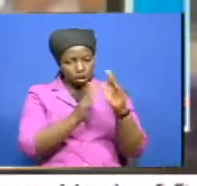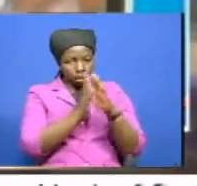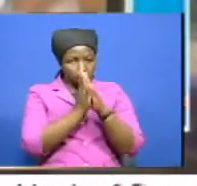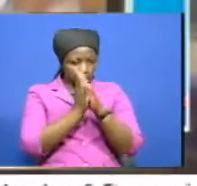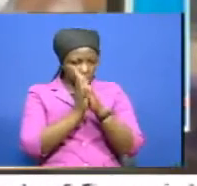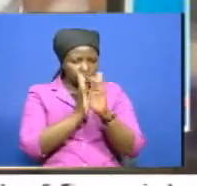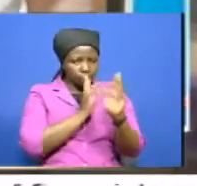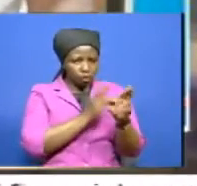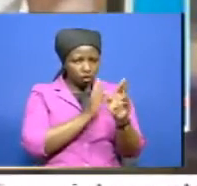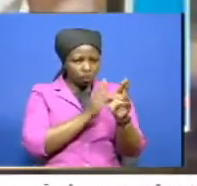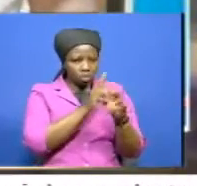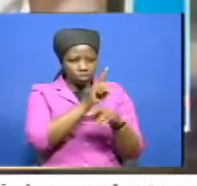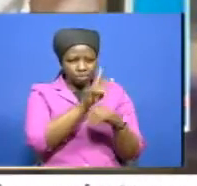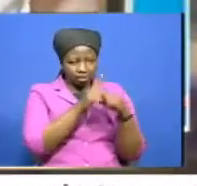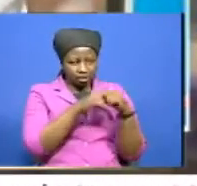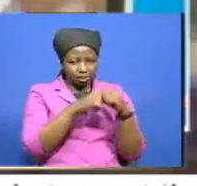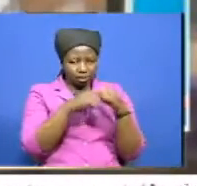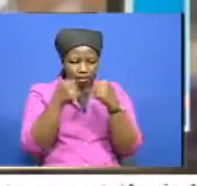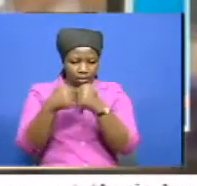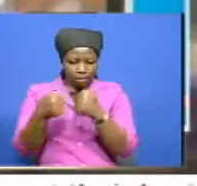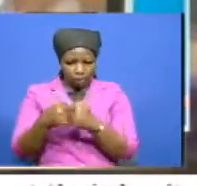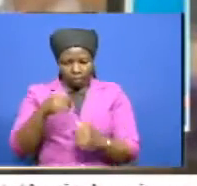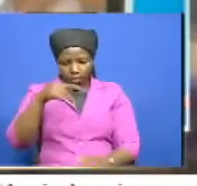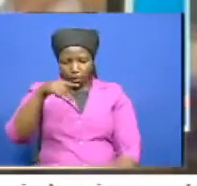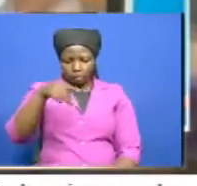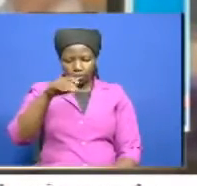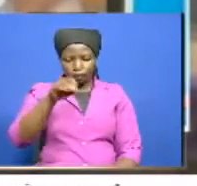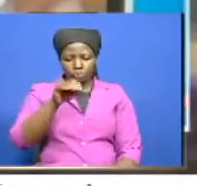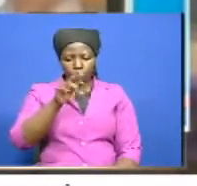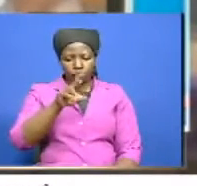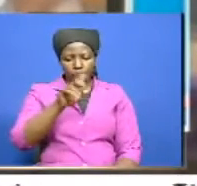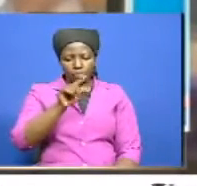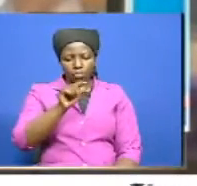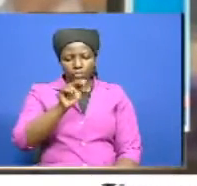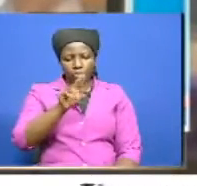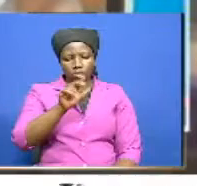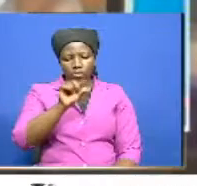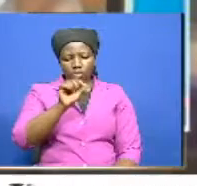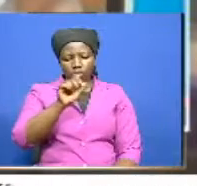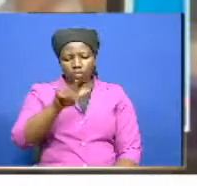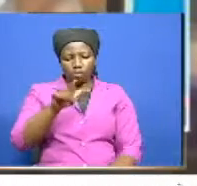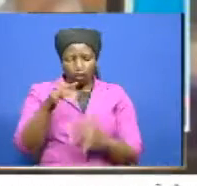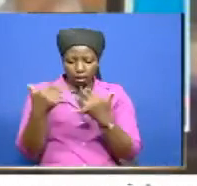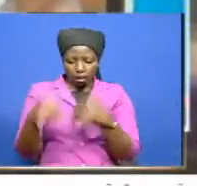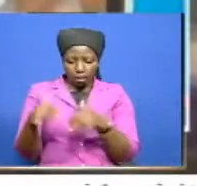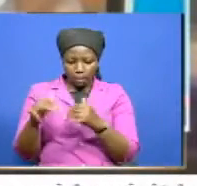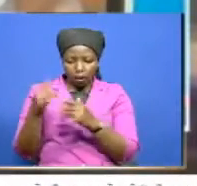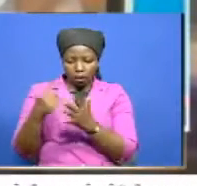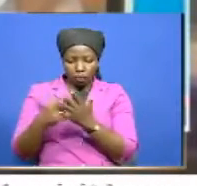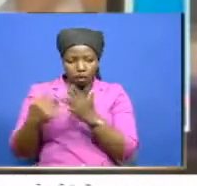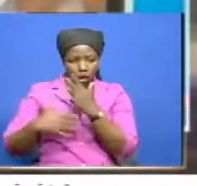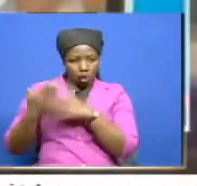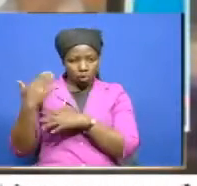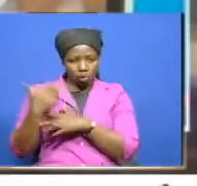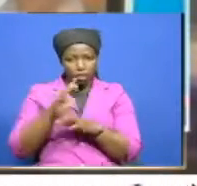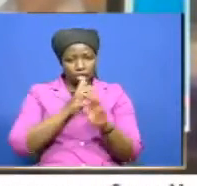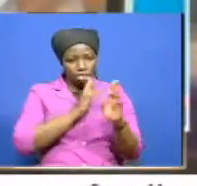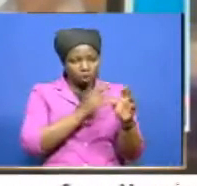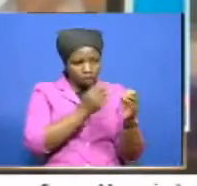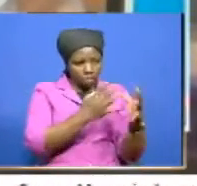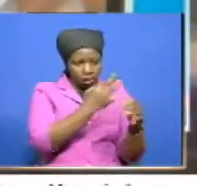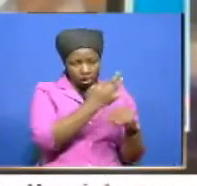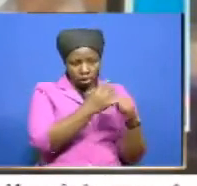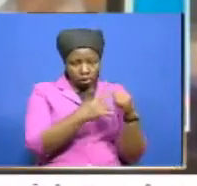against Portugal, yes. And this is a Portugal side that they played with a week before, and the result was 36-5. The difference